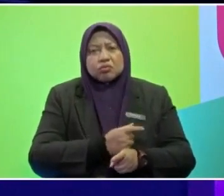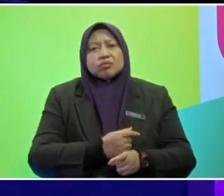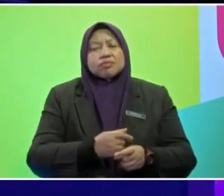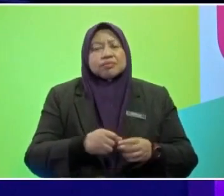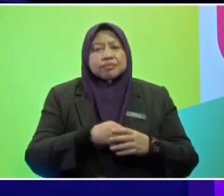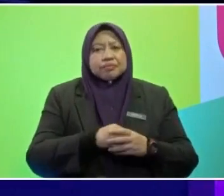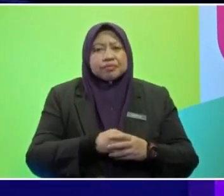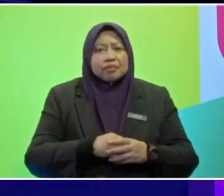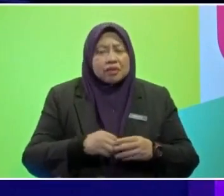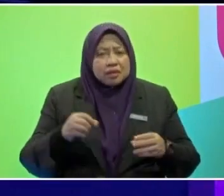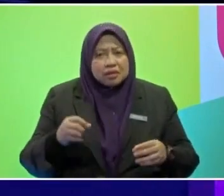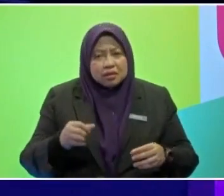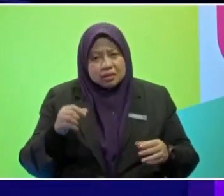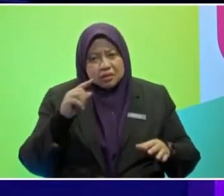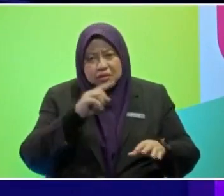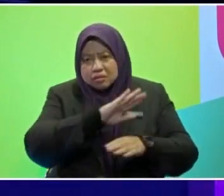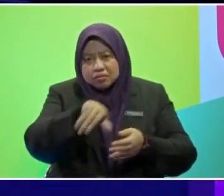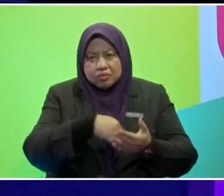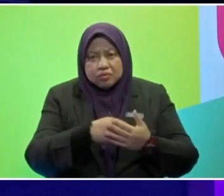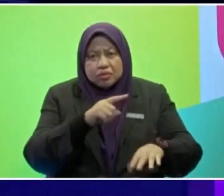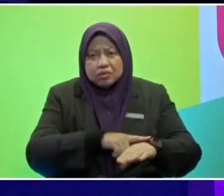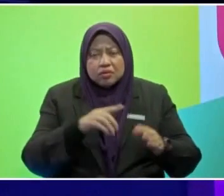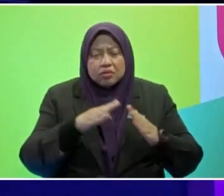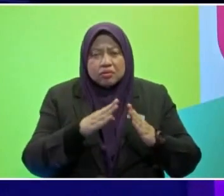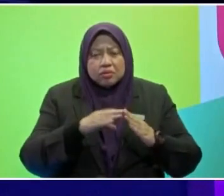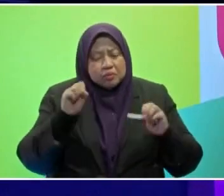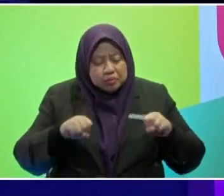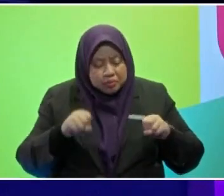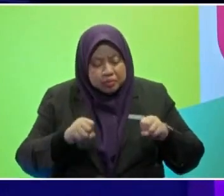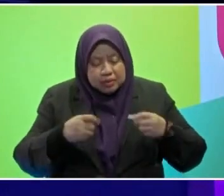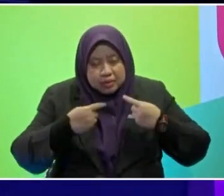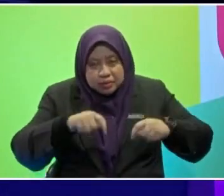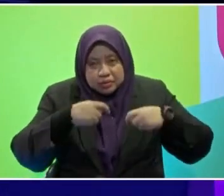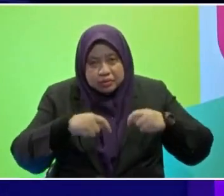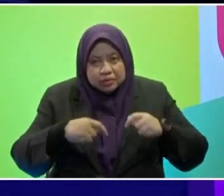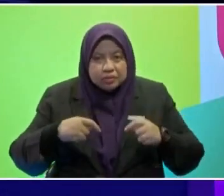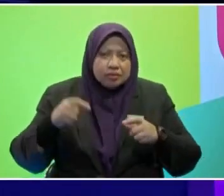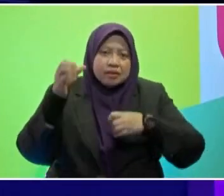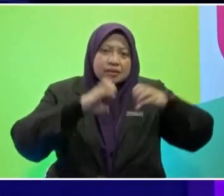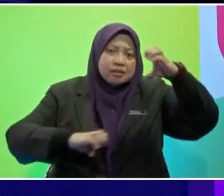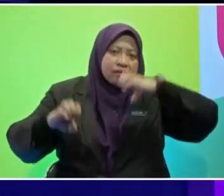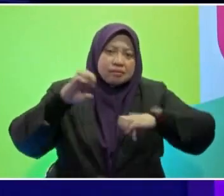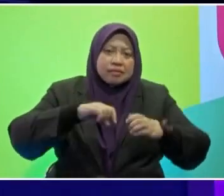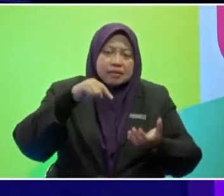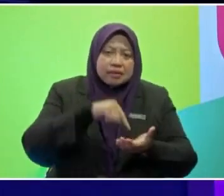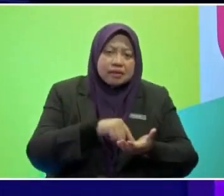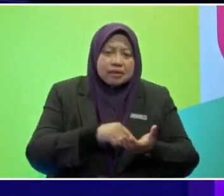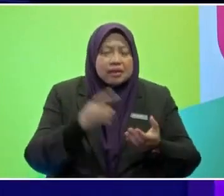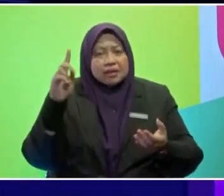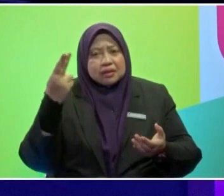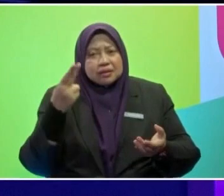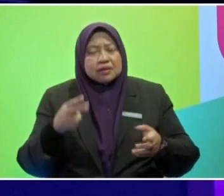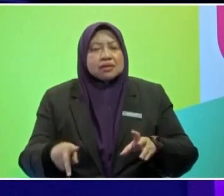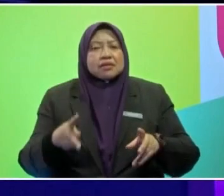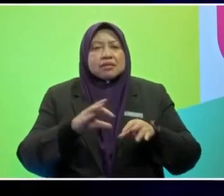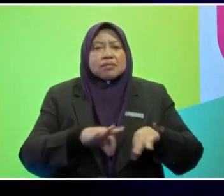Yes. Everyone at home can try this experiment as well. You just got to have the torchlight, Manila card, and